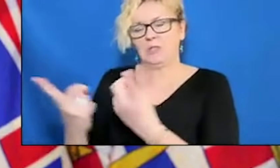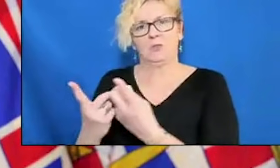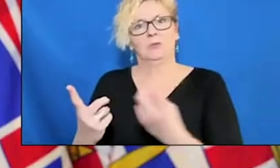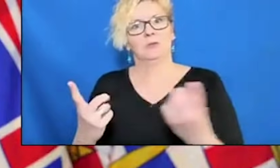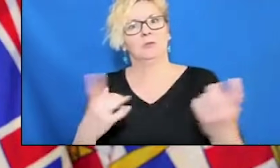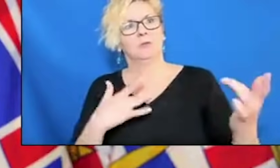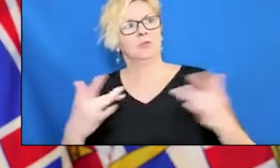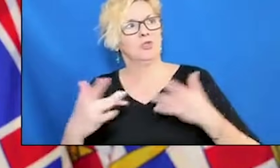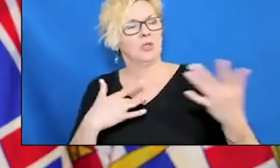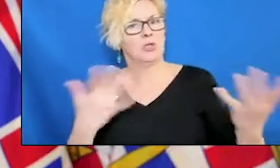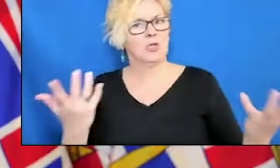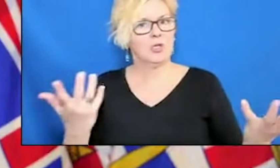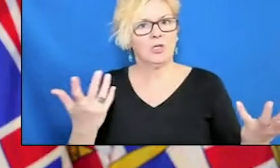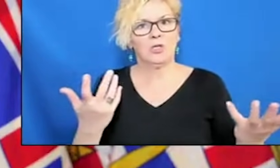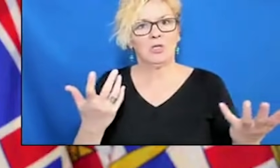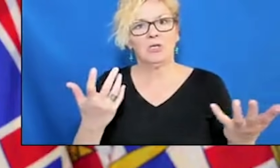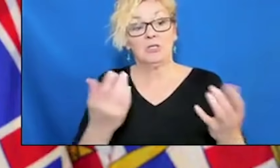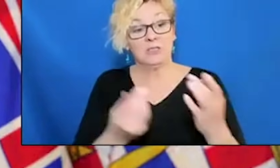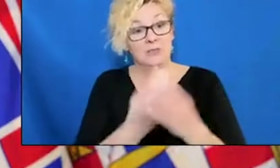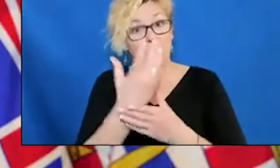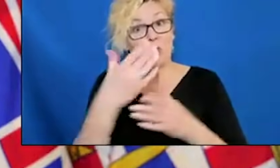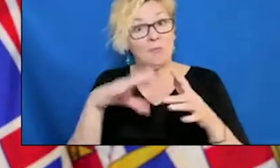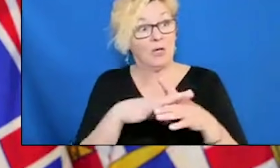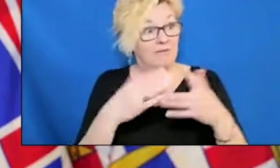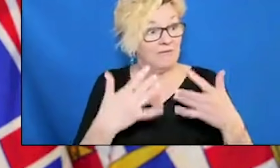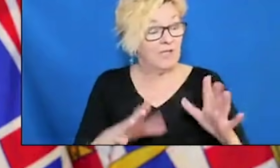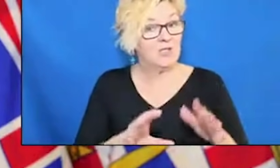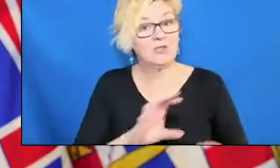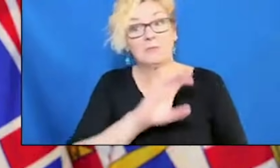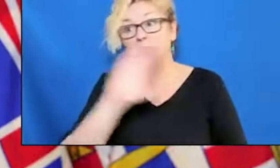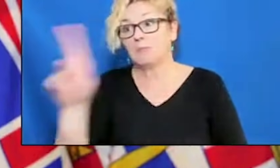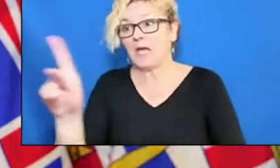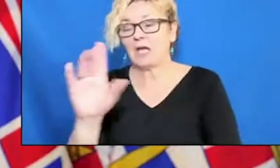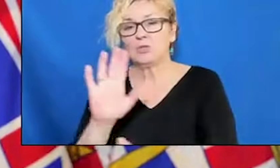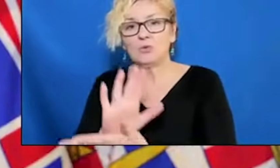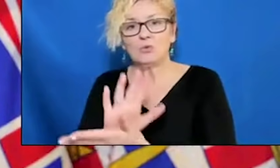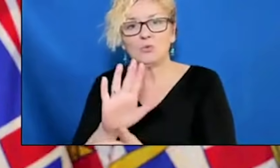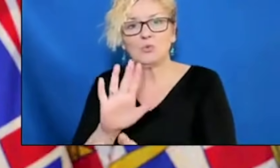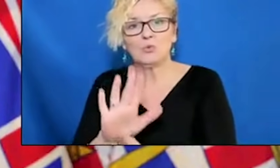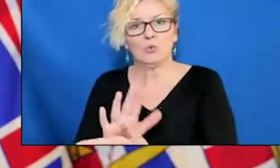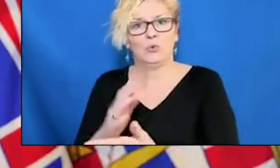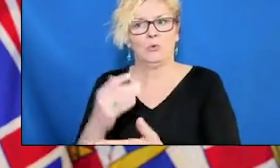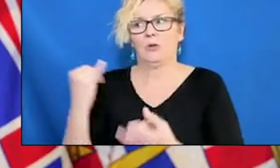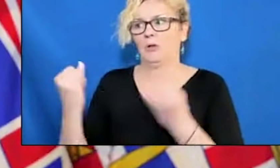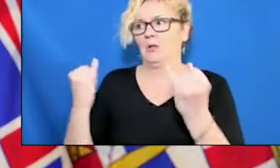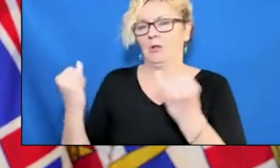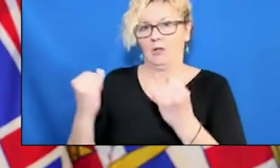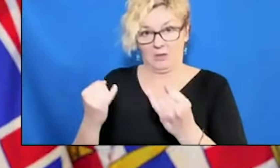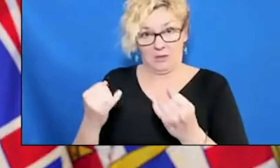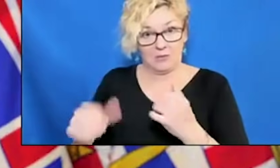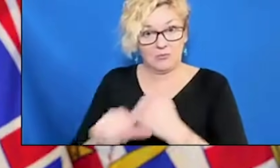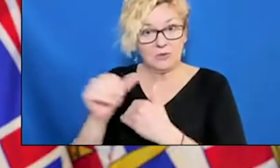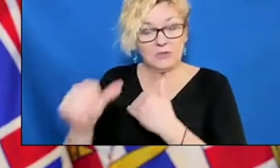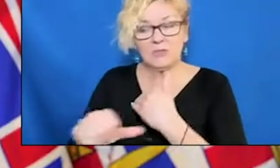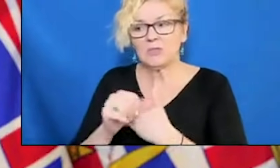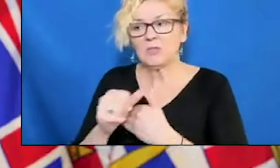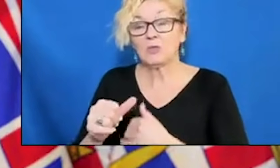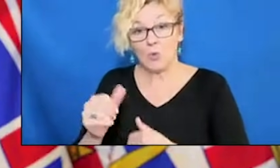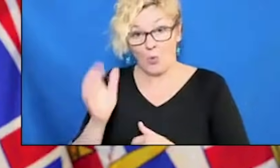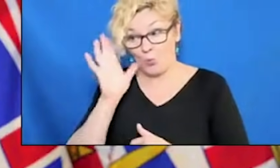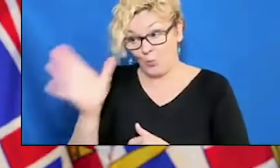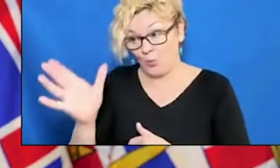in the Surrey School District be given vaccine priority compared to teachers in districts that have seen fewer COVID